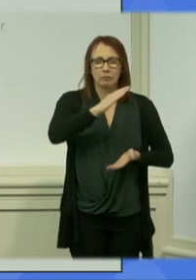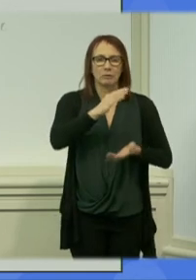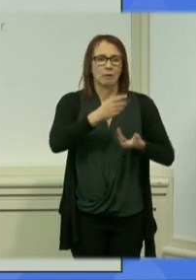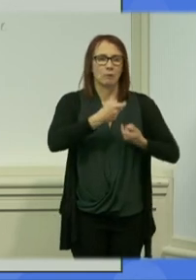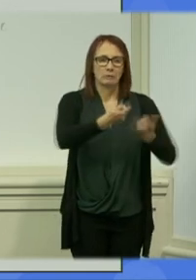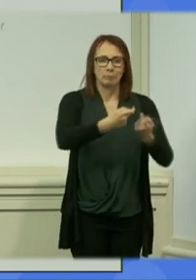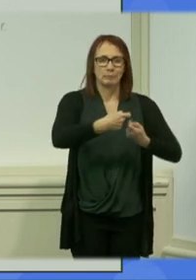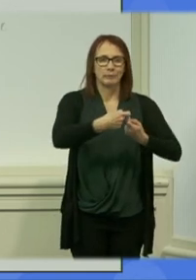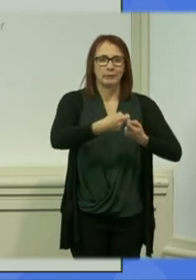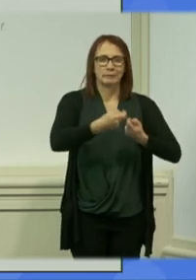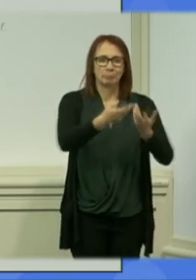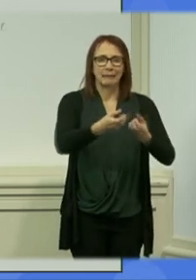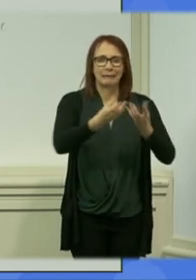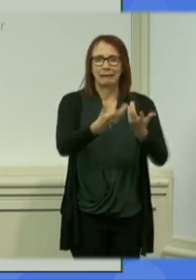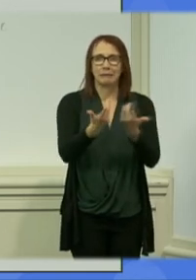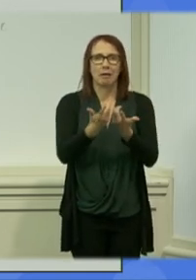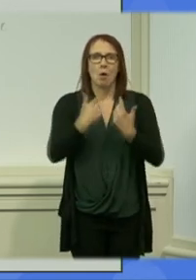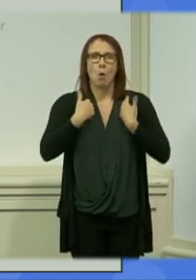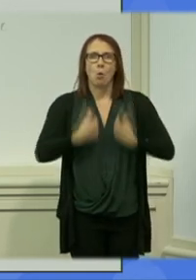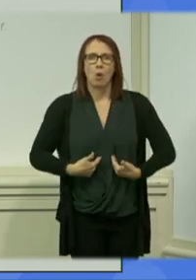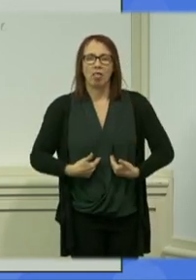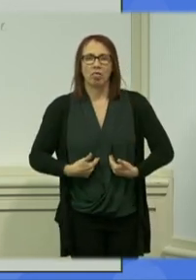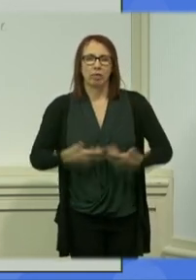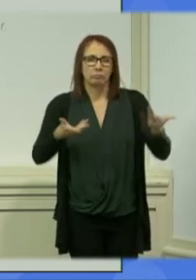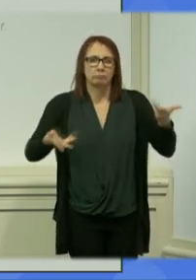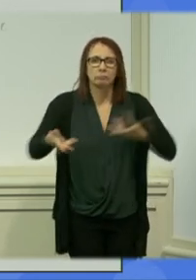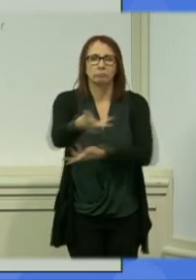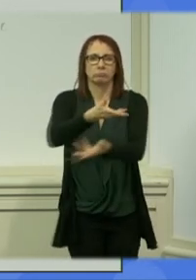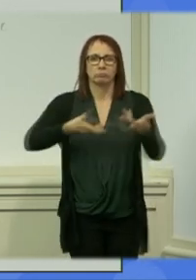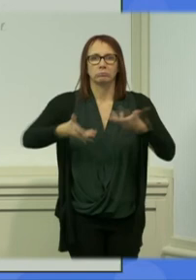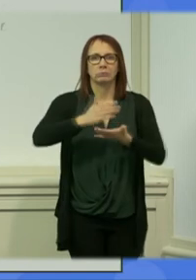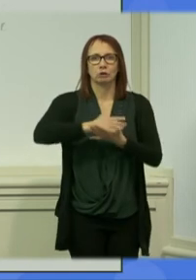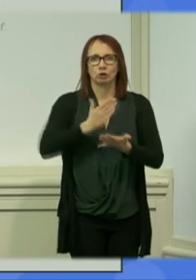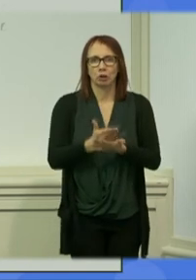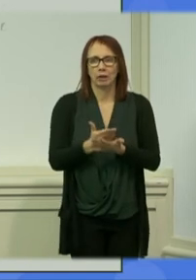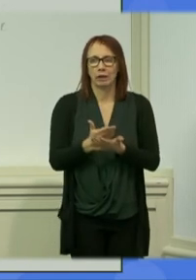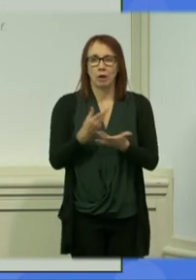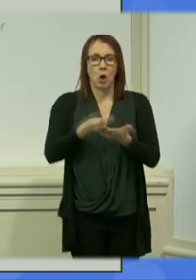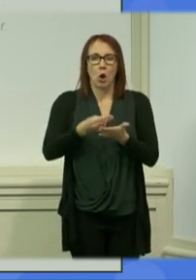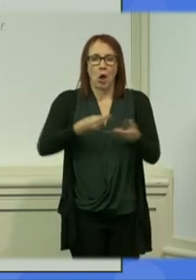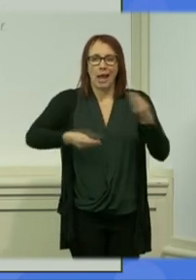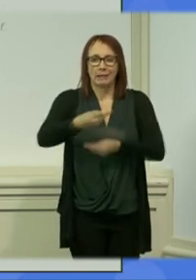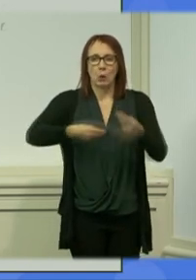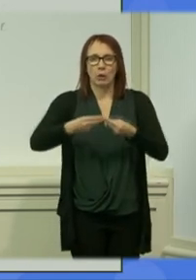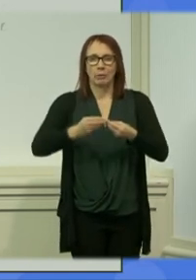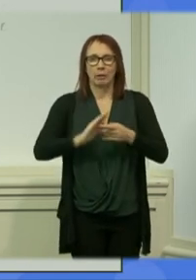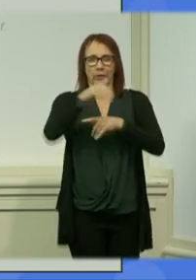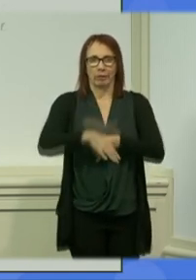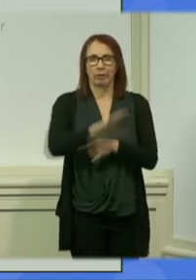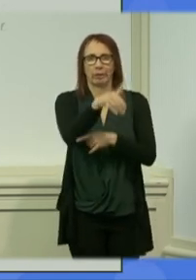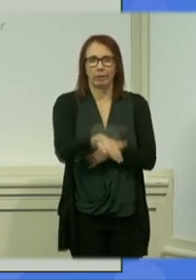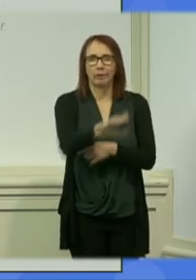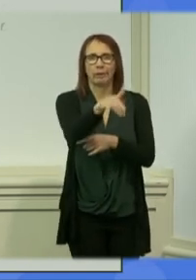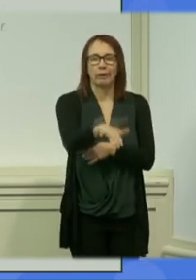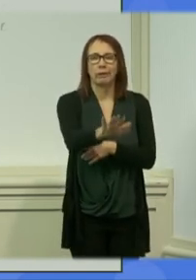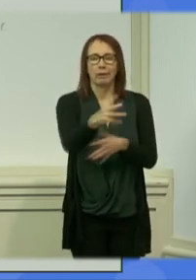to redistribute income and wealth, to help smooth fluctuations in the economy. So the economy tends to be quite volatile. We have booms and busts.